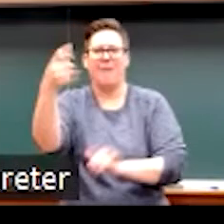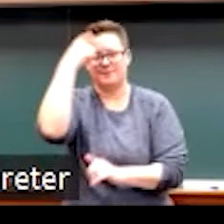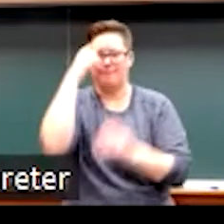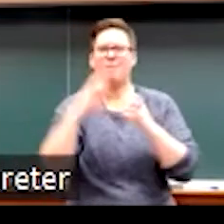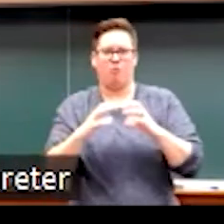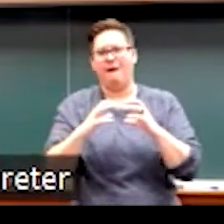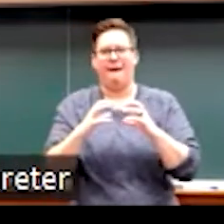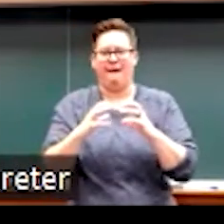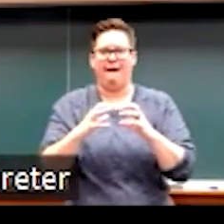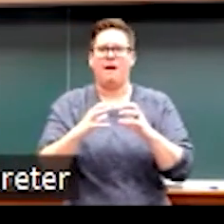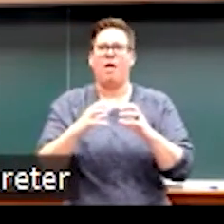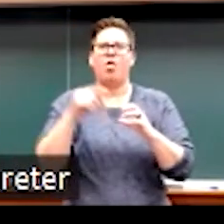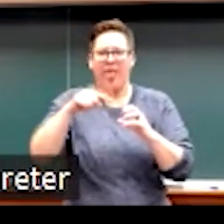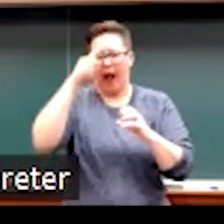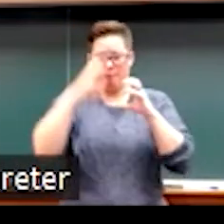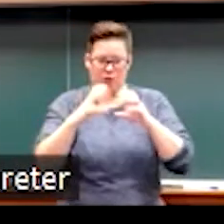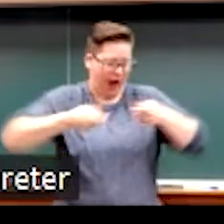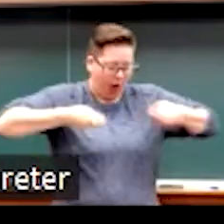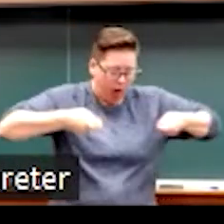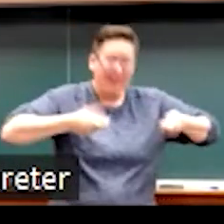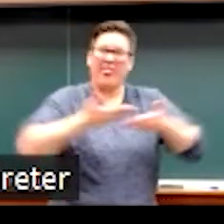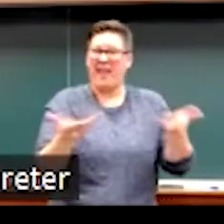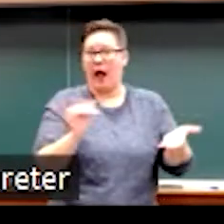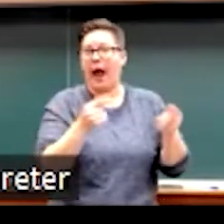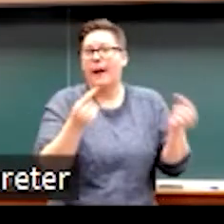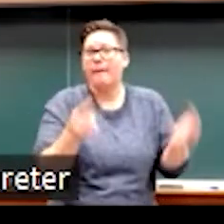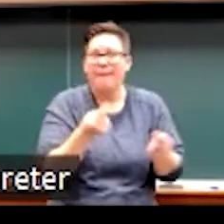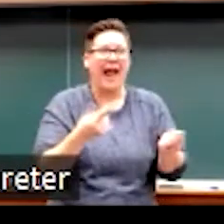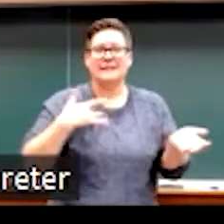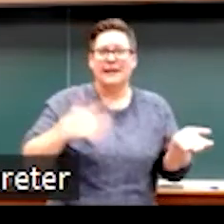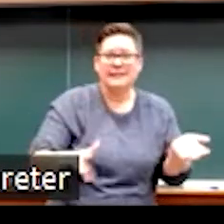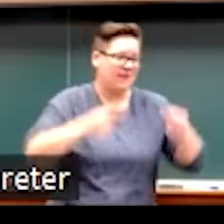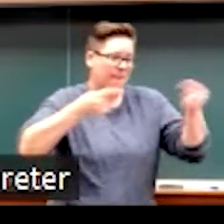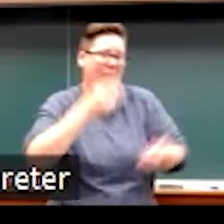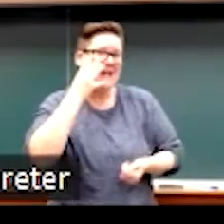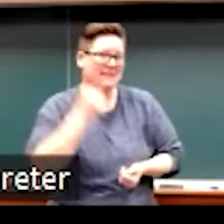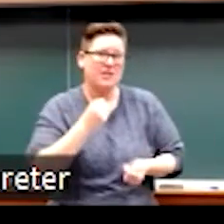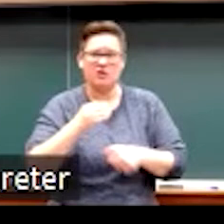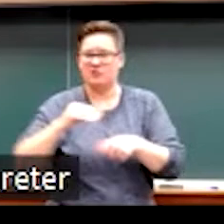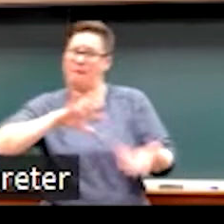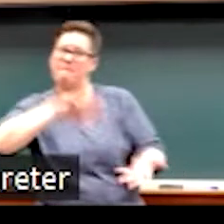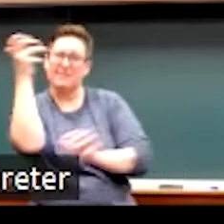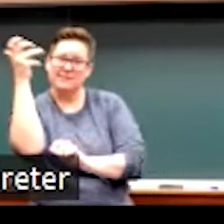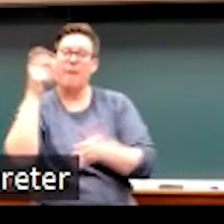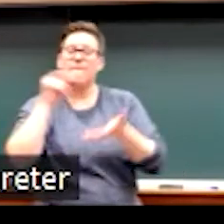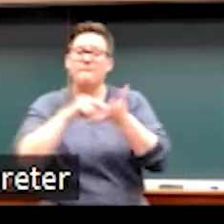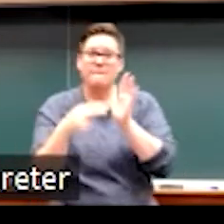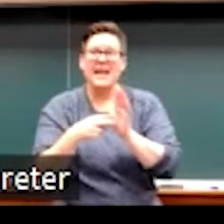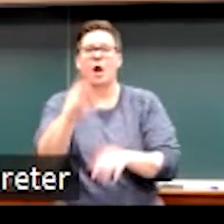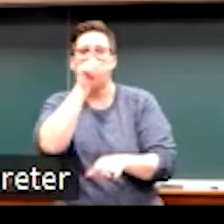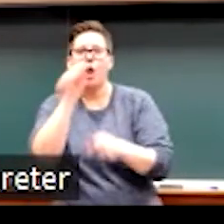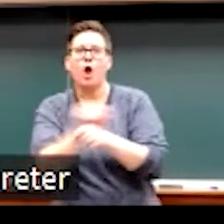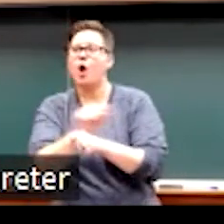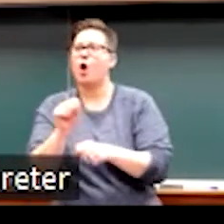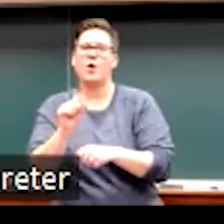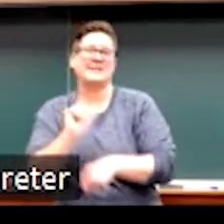parts of the brain that govern other parts, like pain perception and pain experience. And what this means is you could actually be